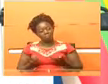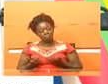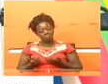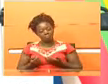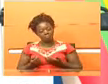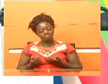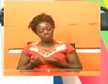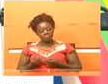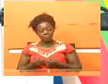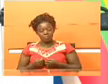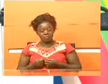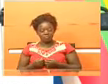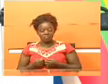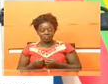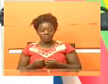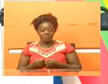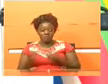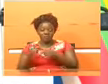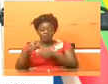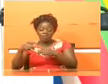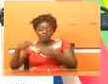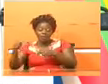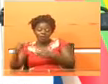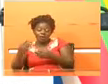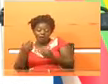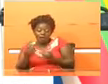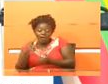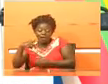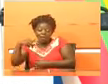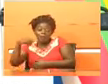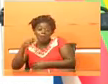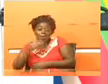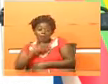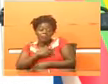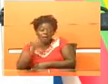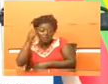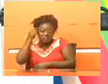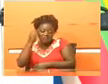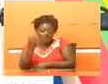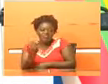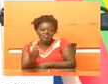we are goers. So the goers, please, for now,